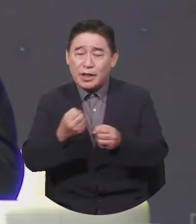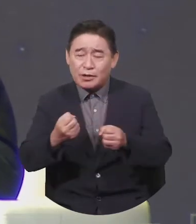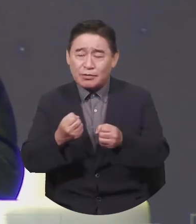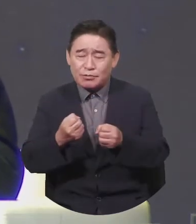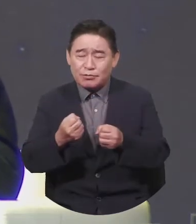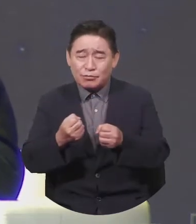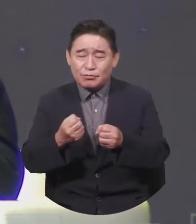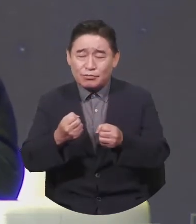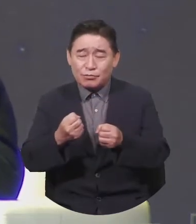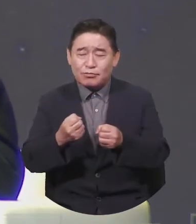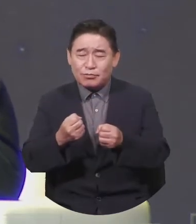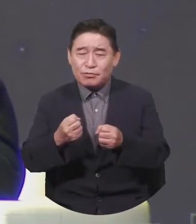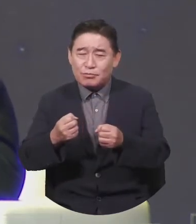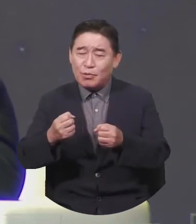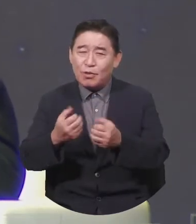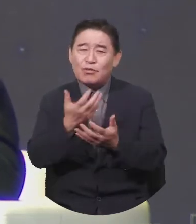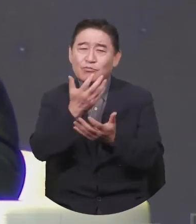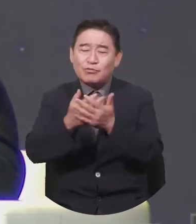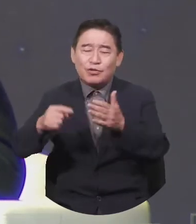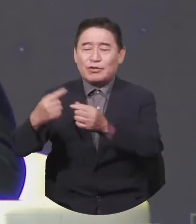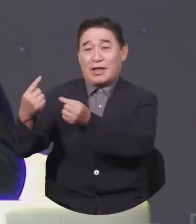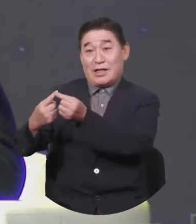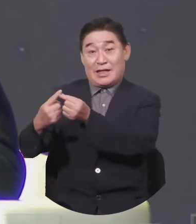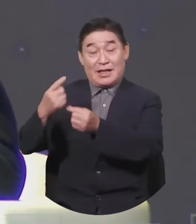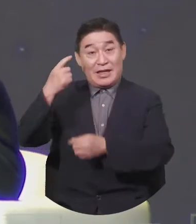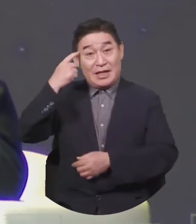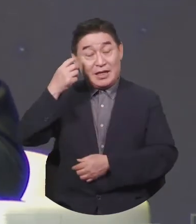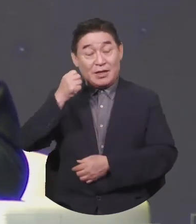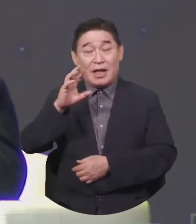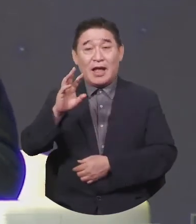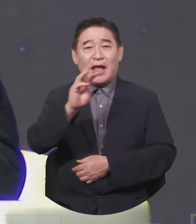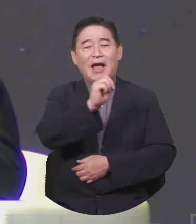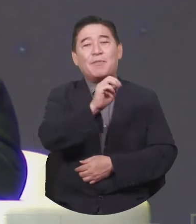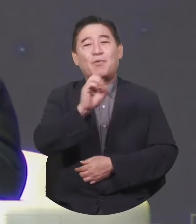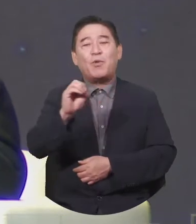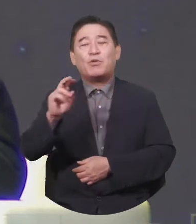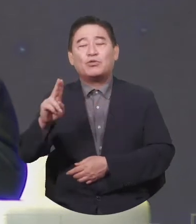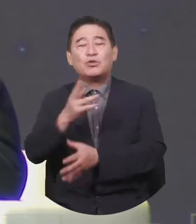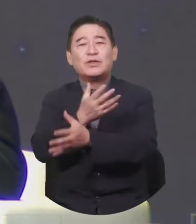sign MOUs, and I absolutely agree with